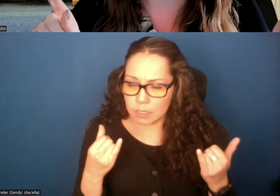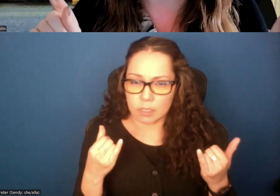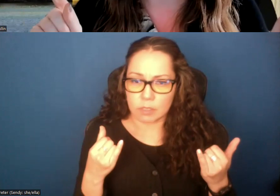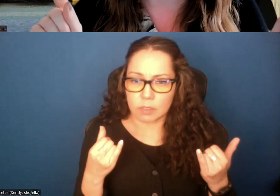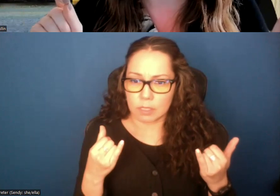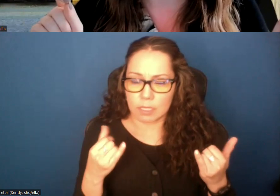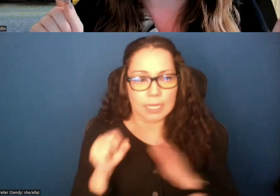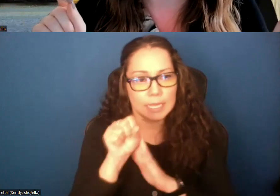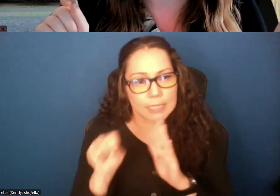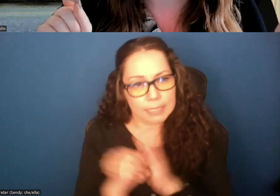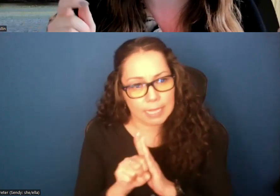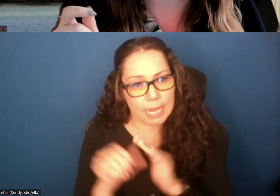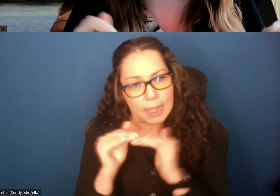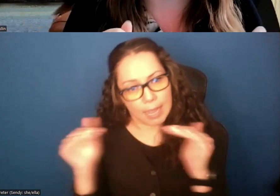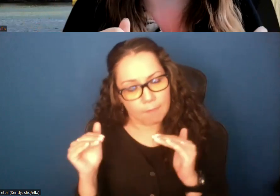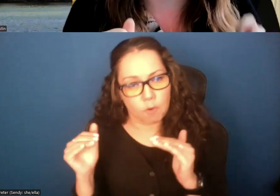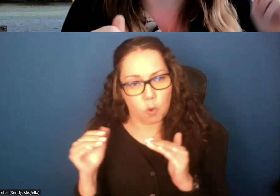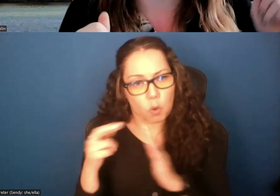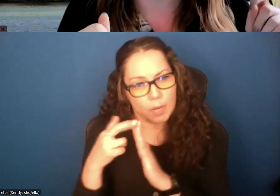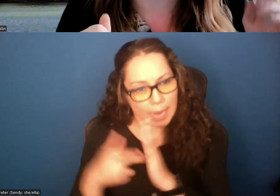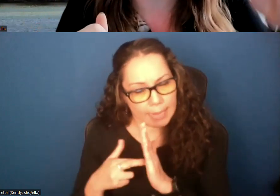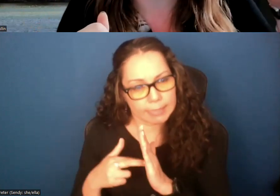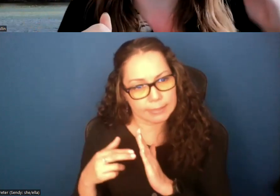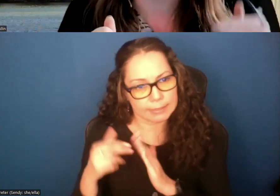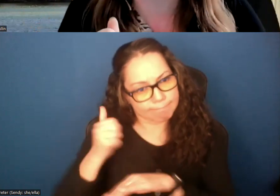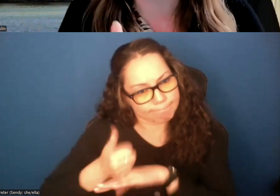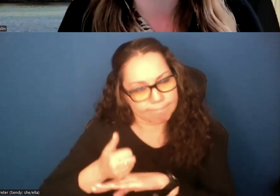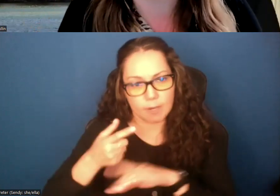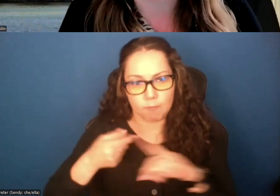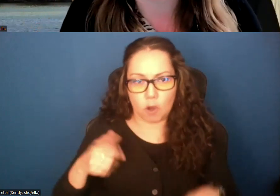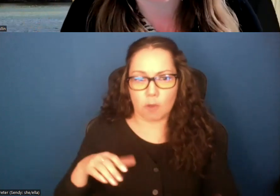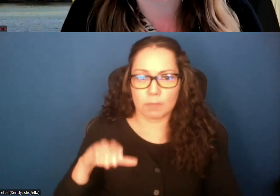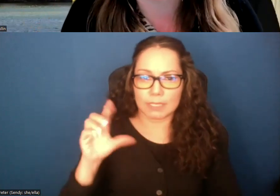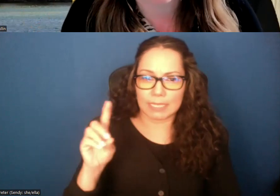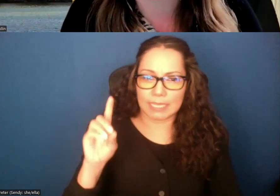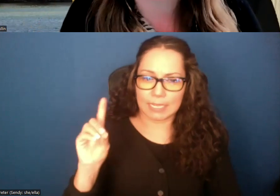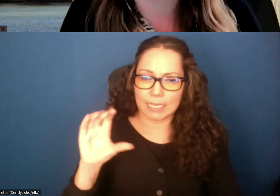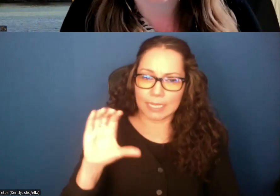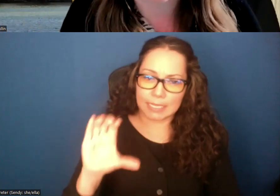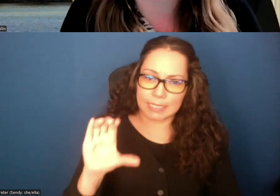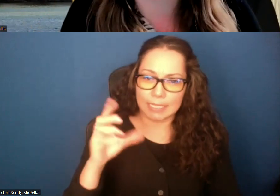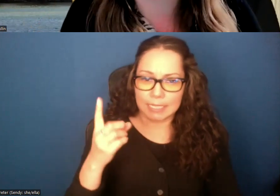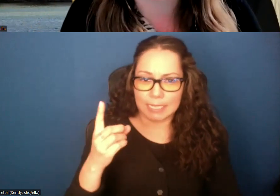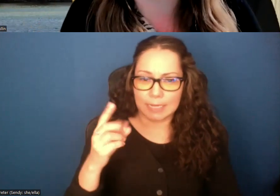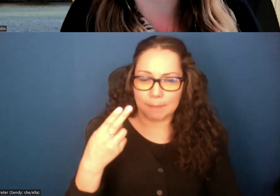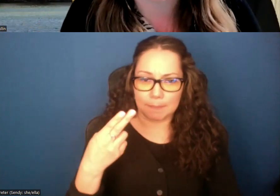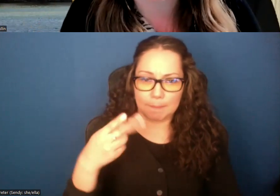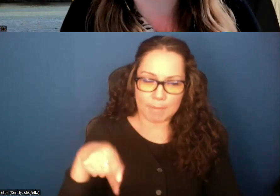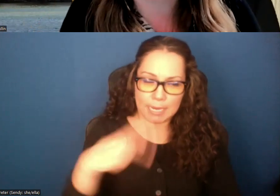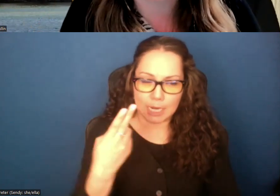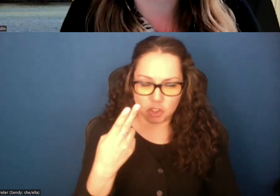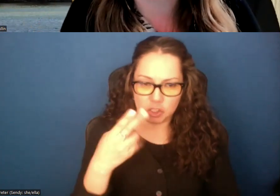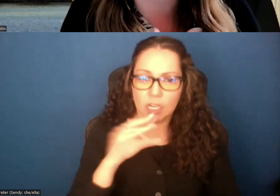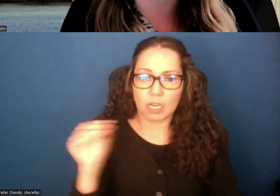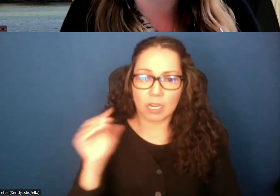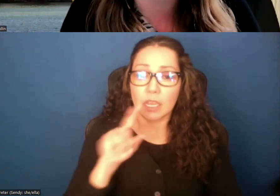-level guidance that was issued by CDPH. But as we noted, there were a lot of different layers that were impacting what happens around